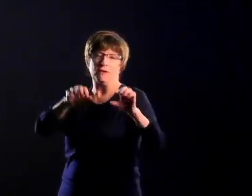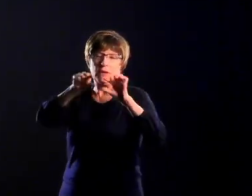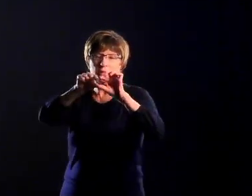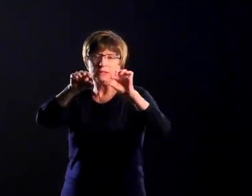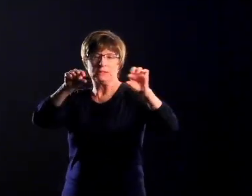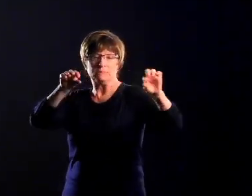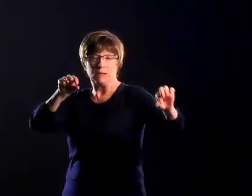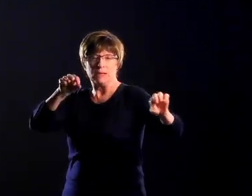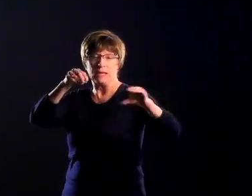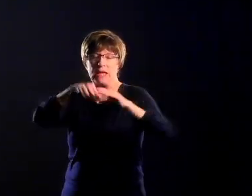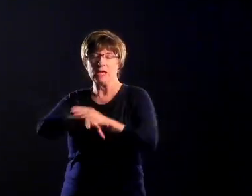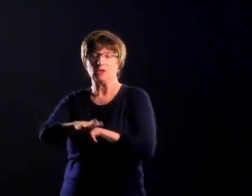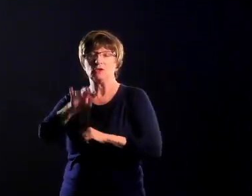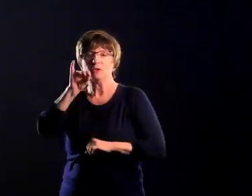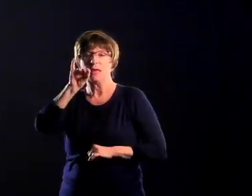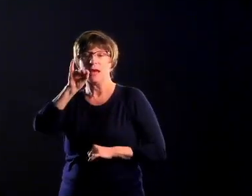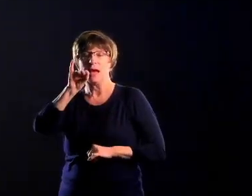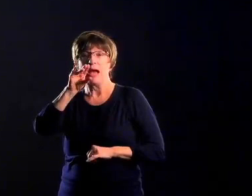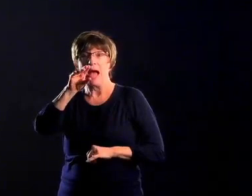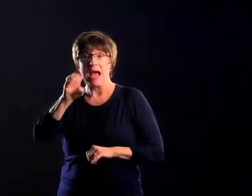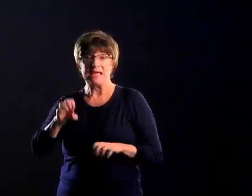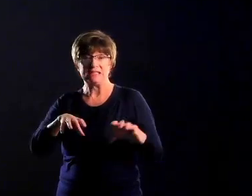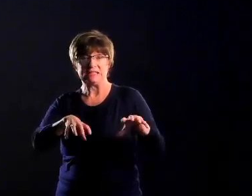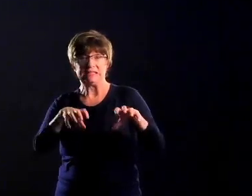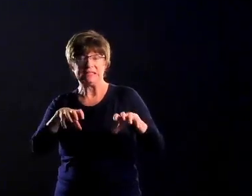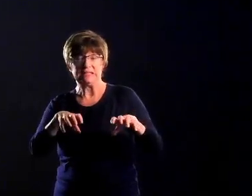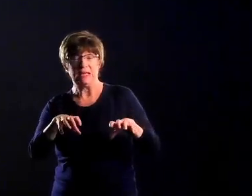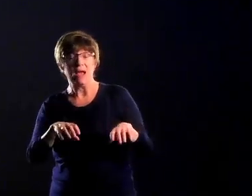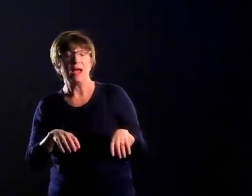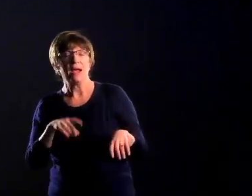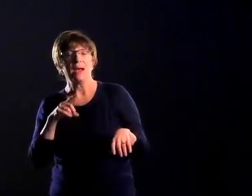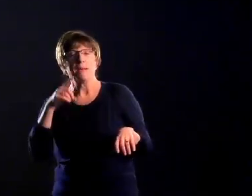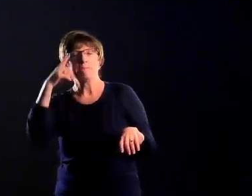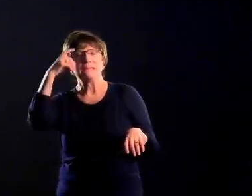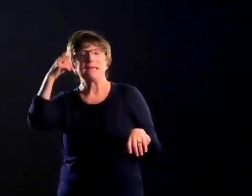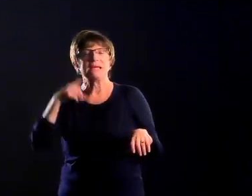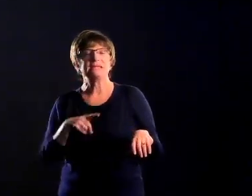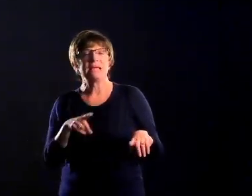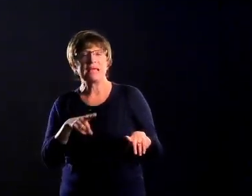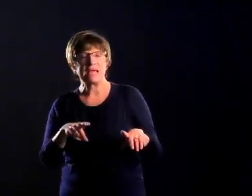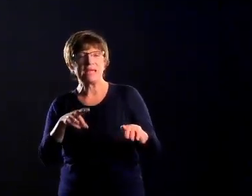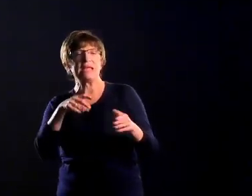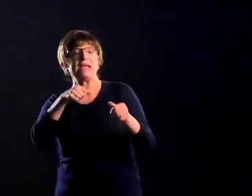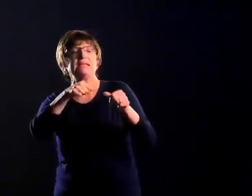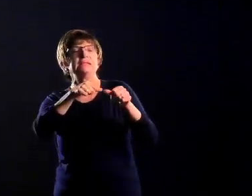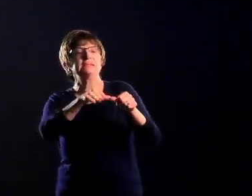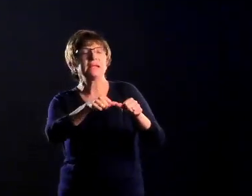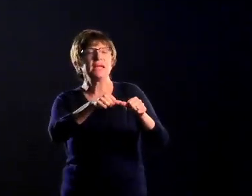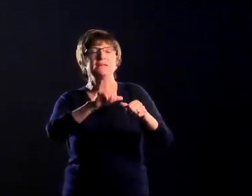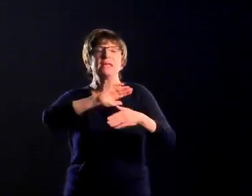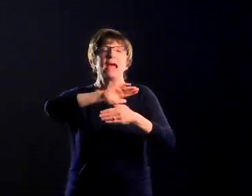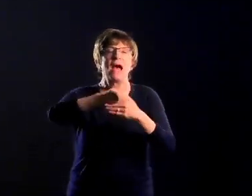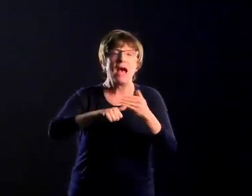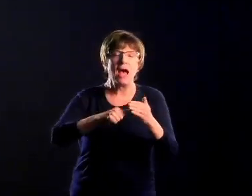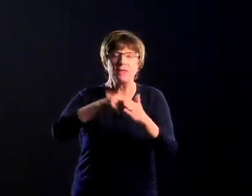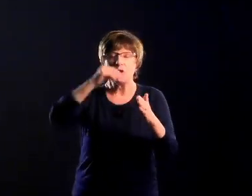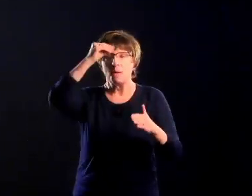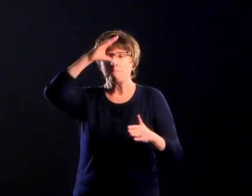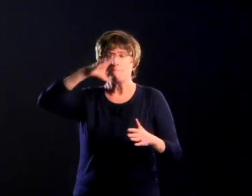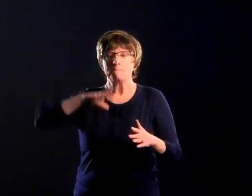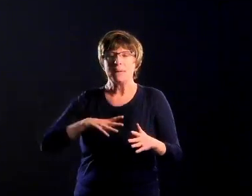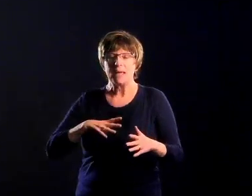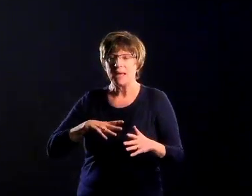ice above him. Because he held his ground, all of the other men on the team beneath